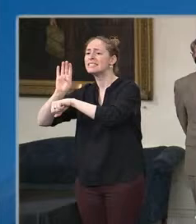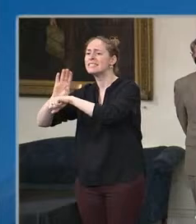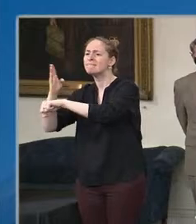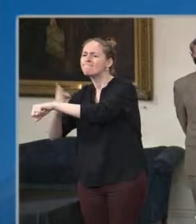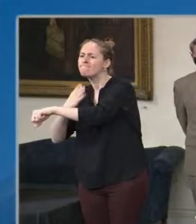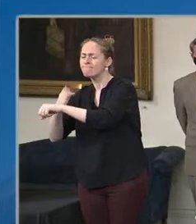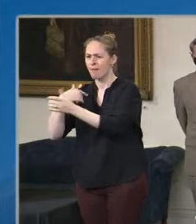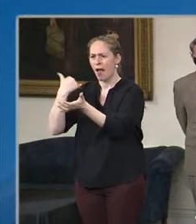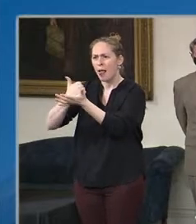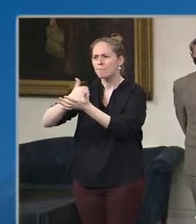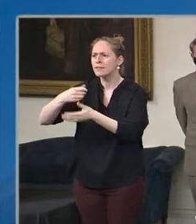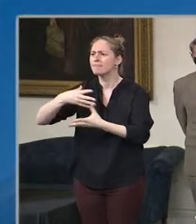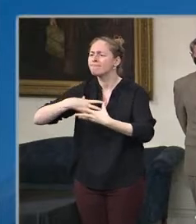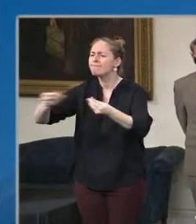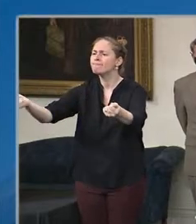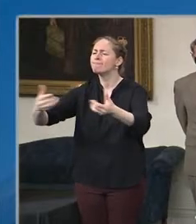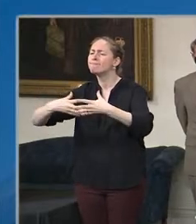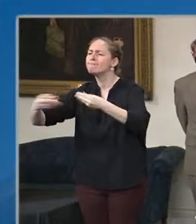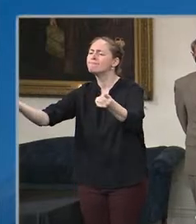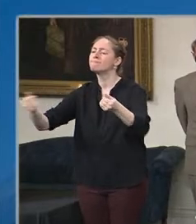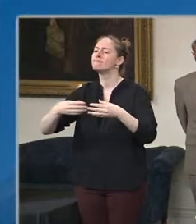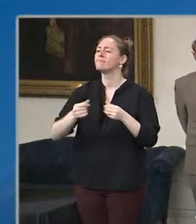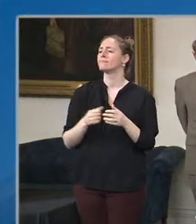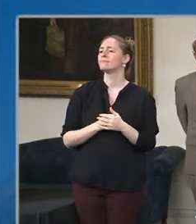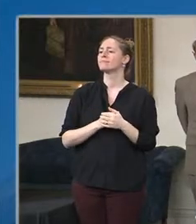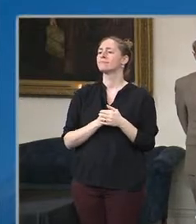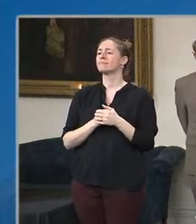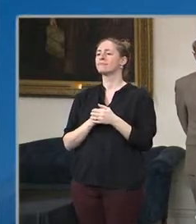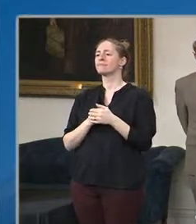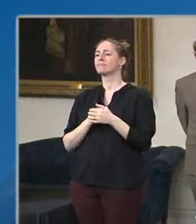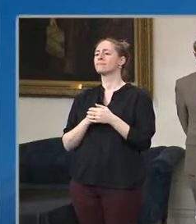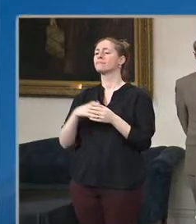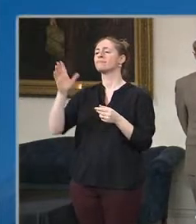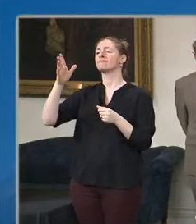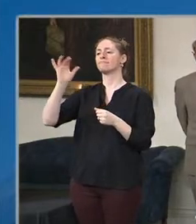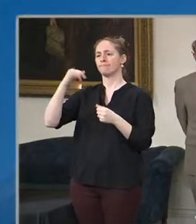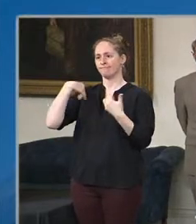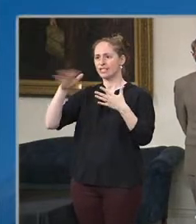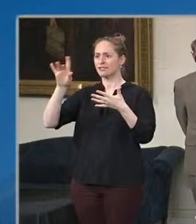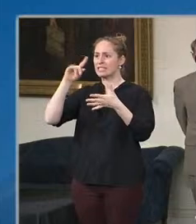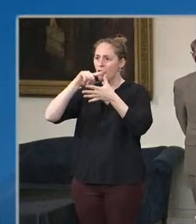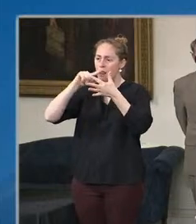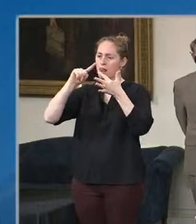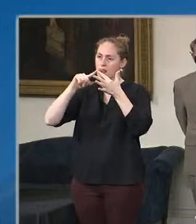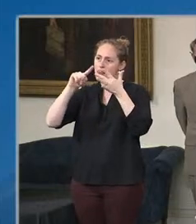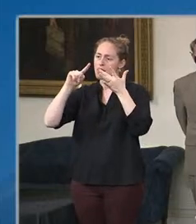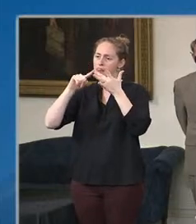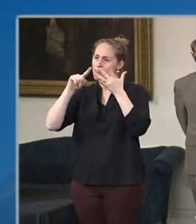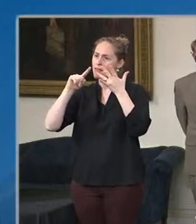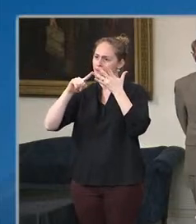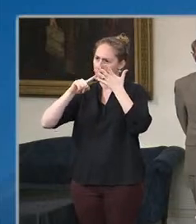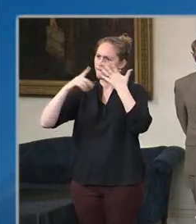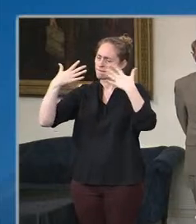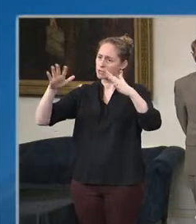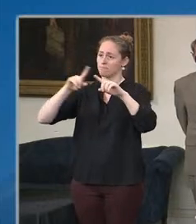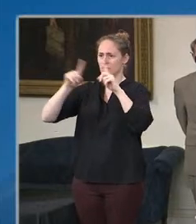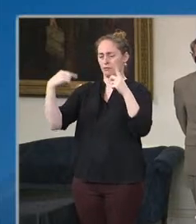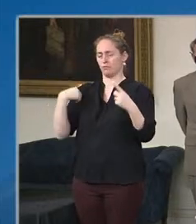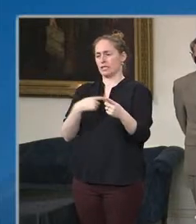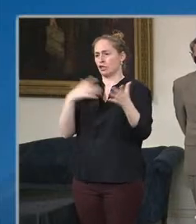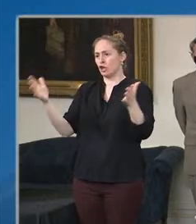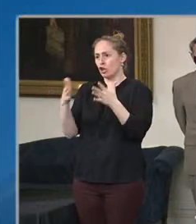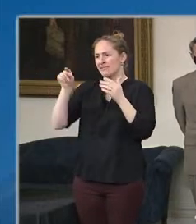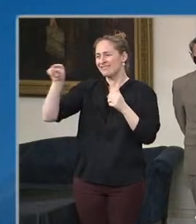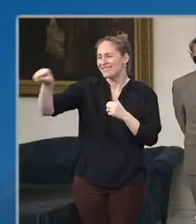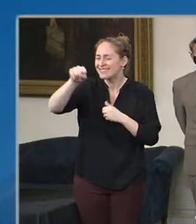relief actions by the state, we are urging county governments to match the relief dollars that we